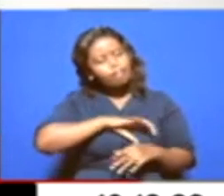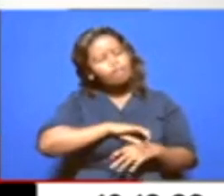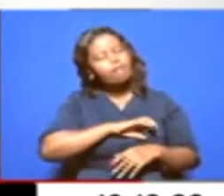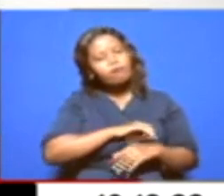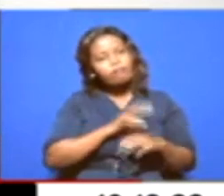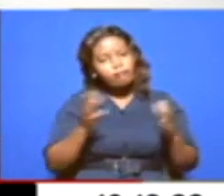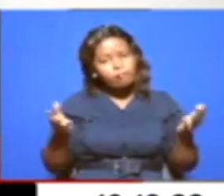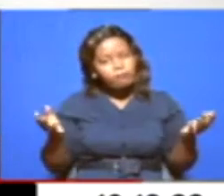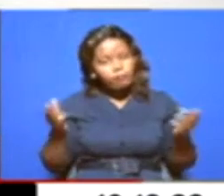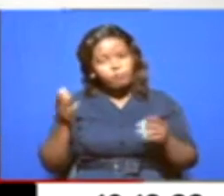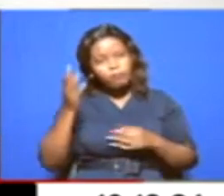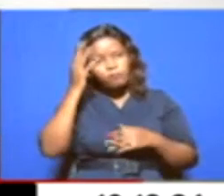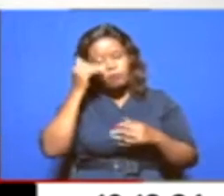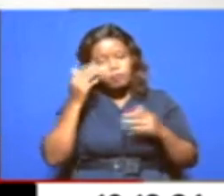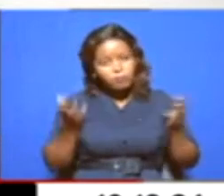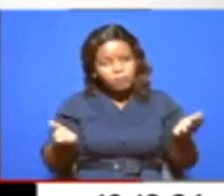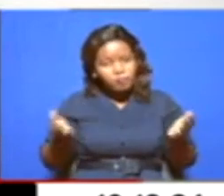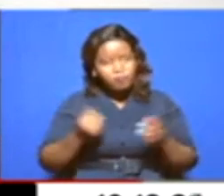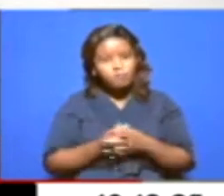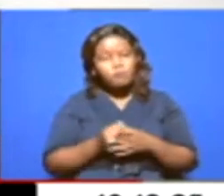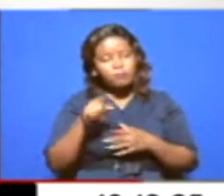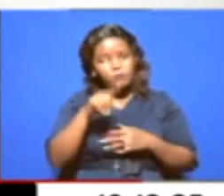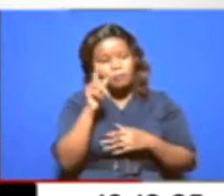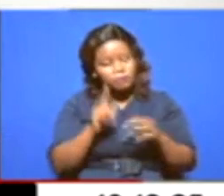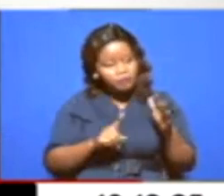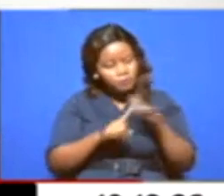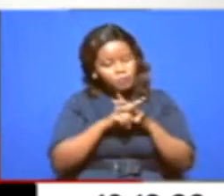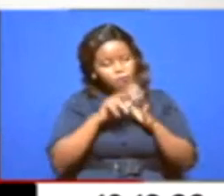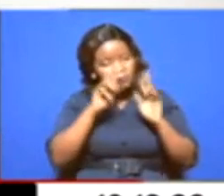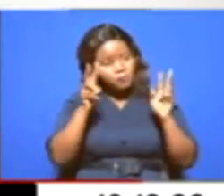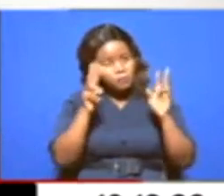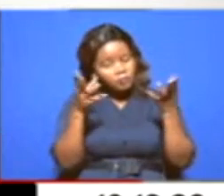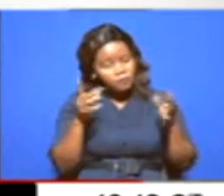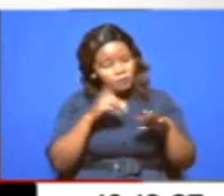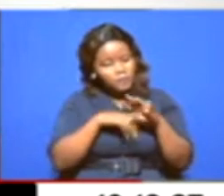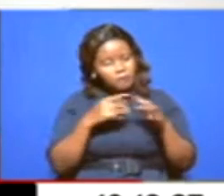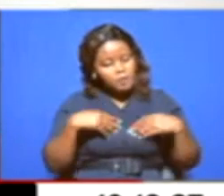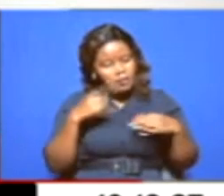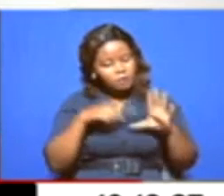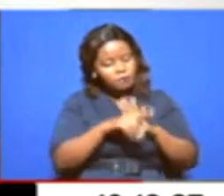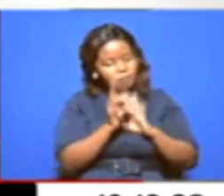know, raise that issue when it came to entries for the Olympics.